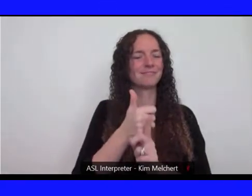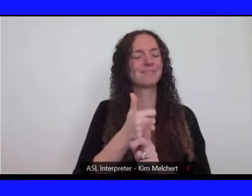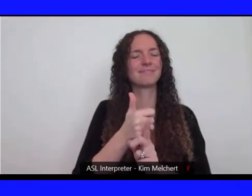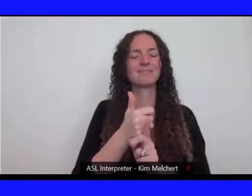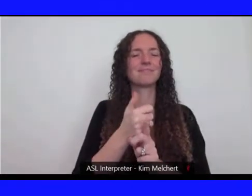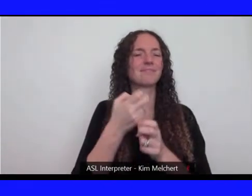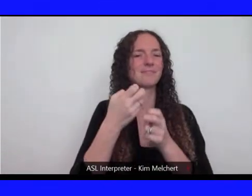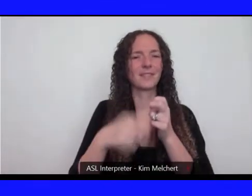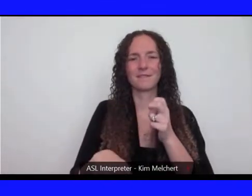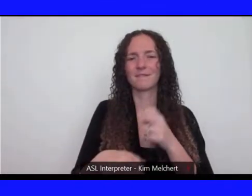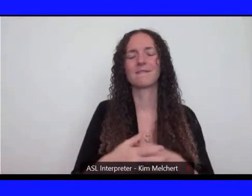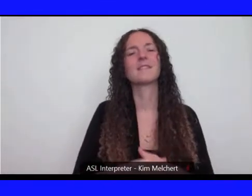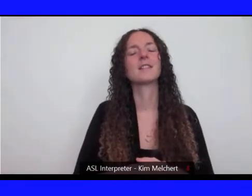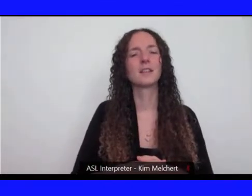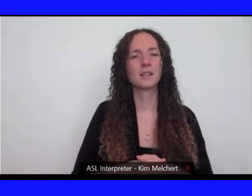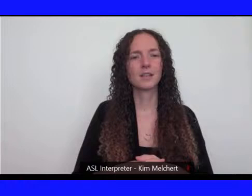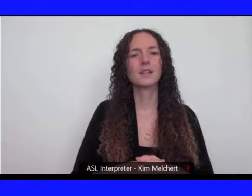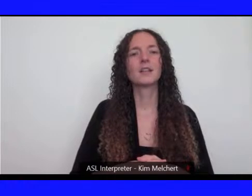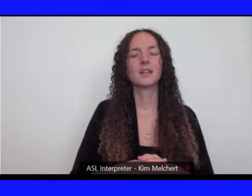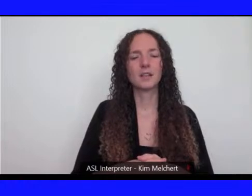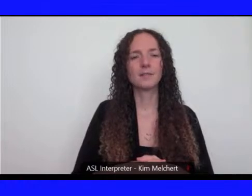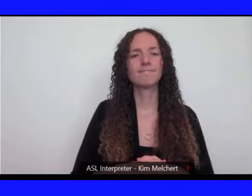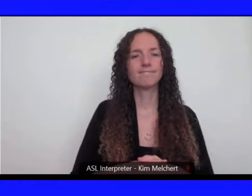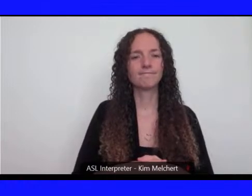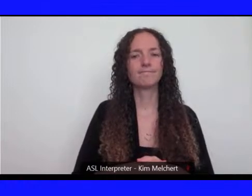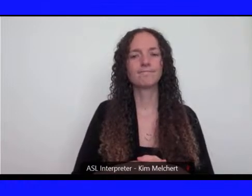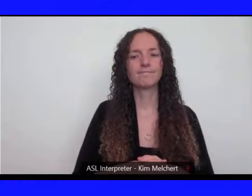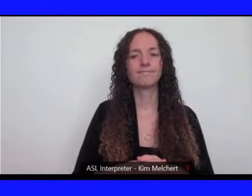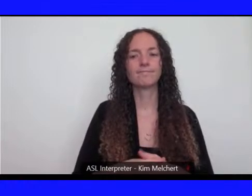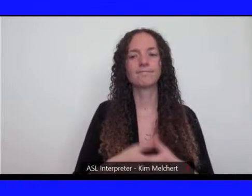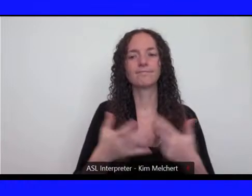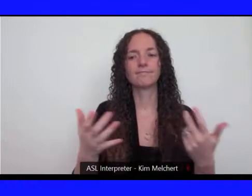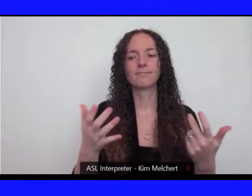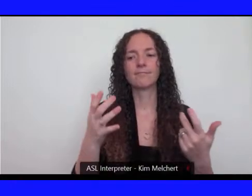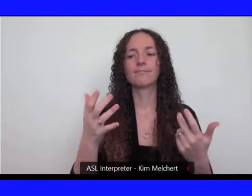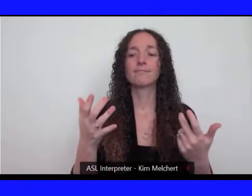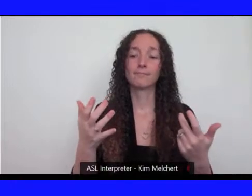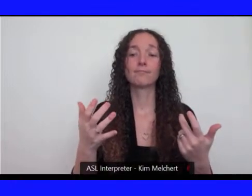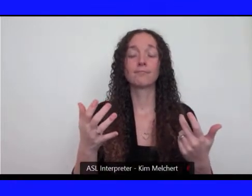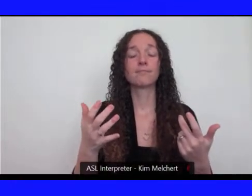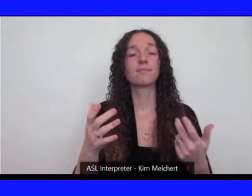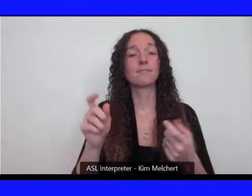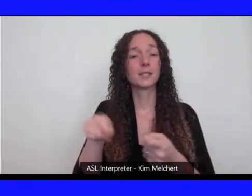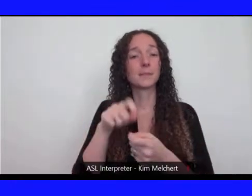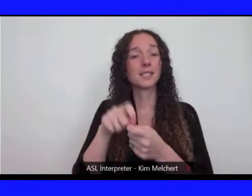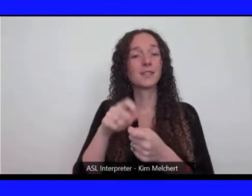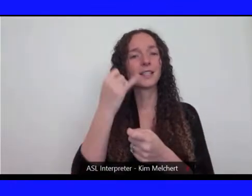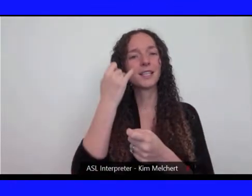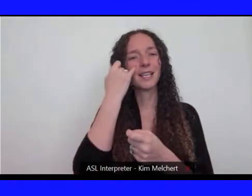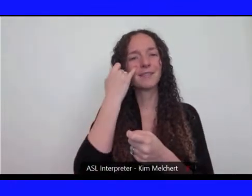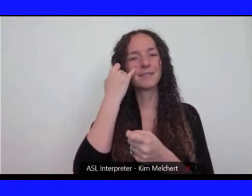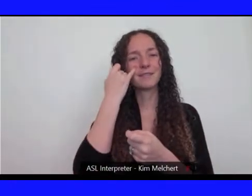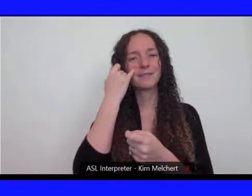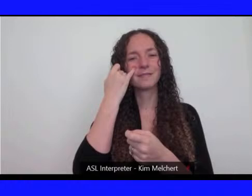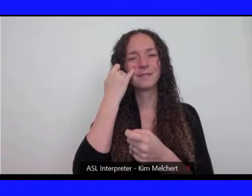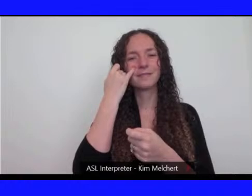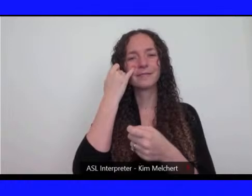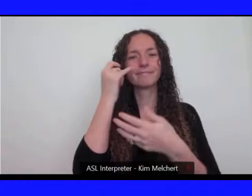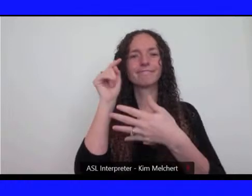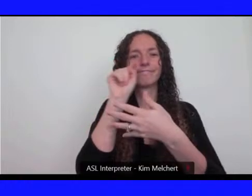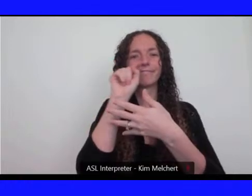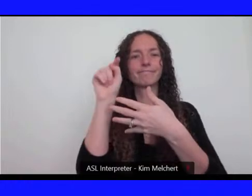the federal government or the state government in certain fashion. But I don't know if that precludes us to be a little bit